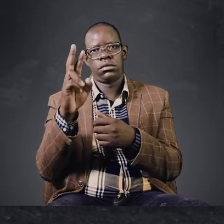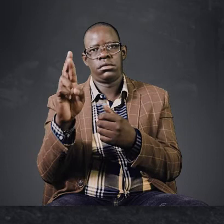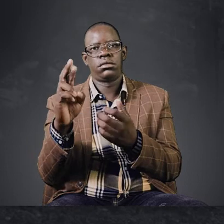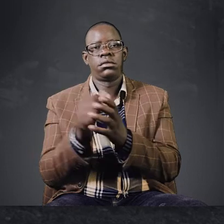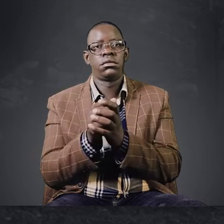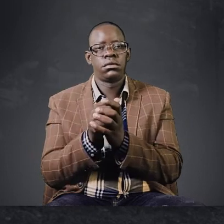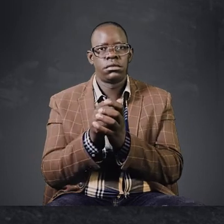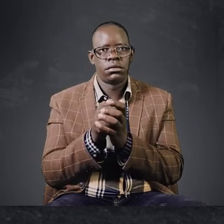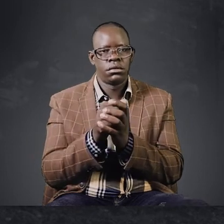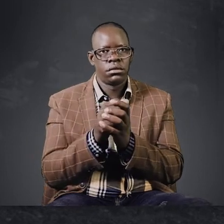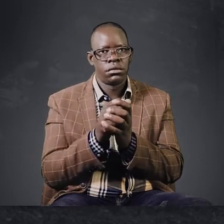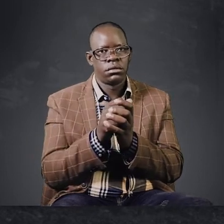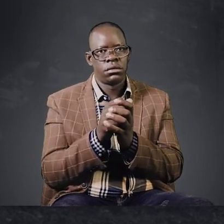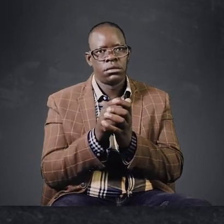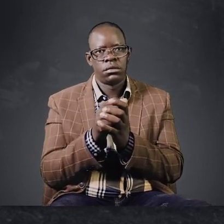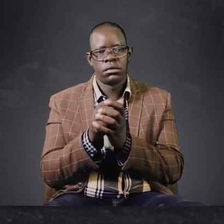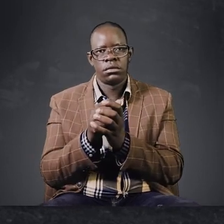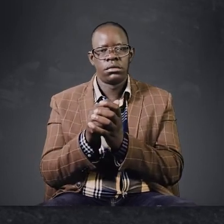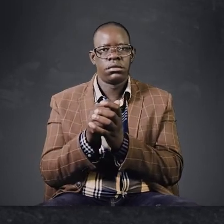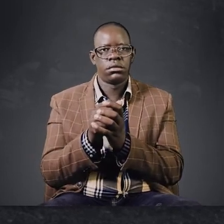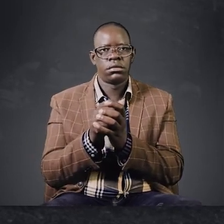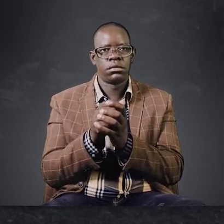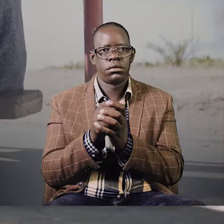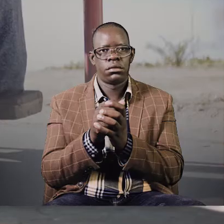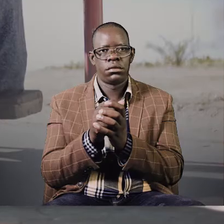reuse, reduce, and recycle.